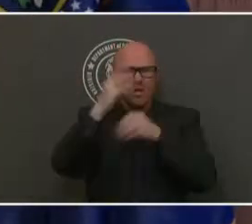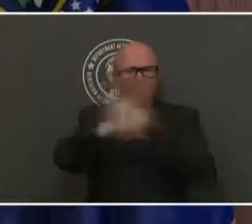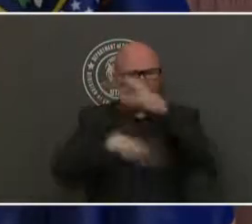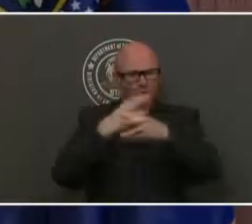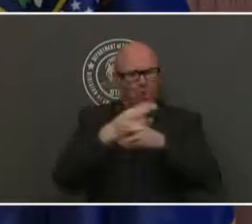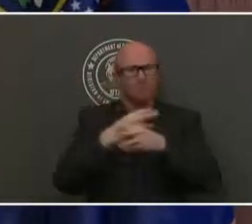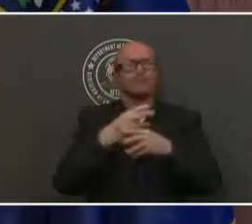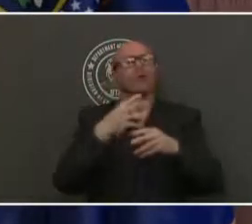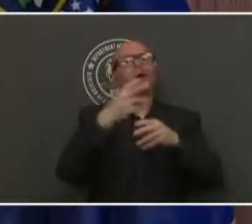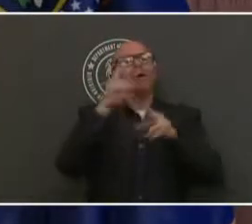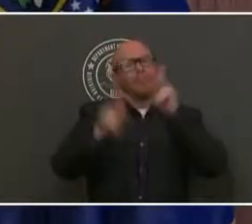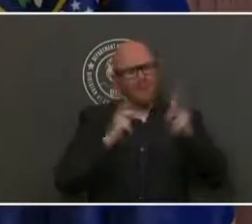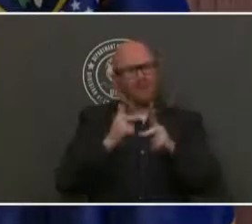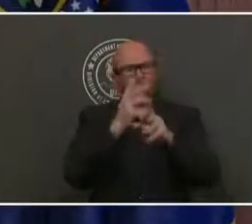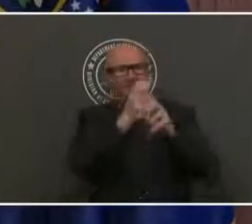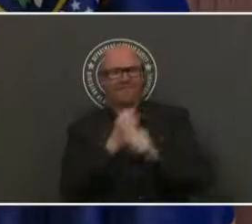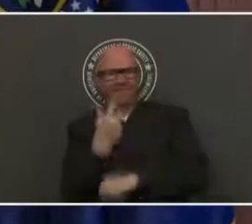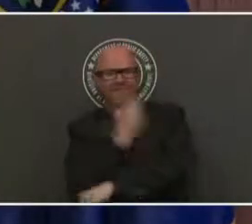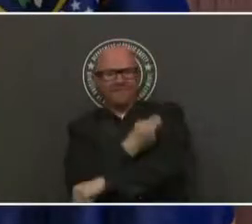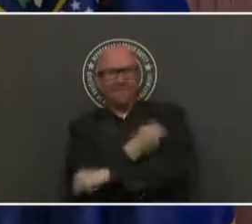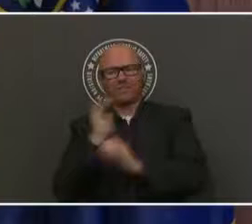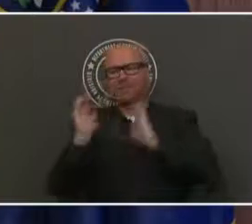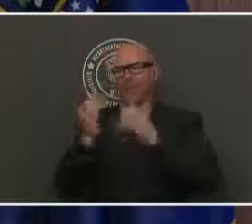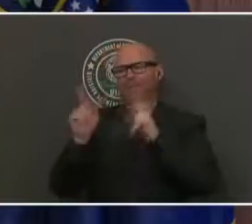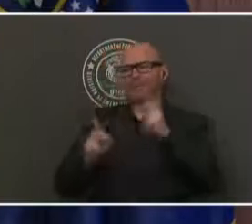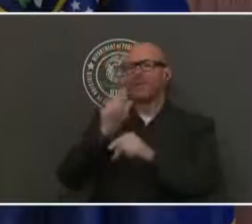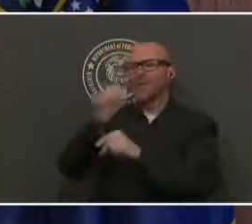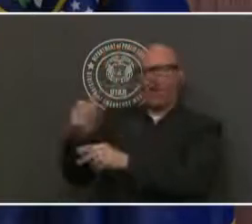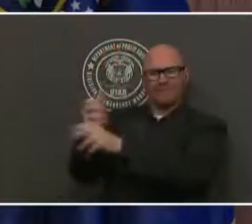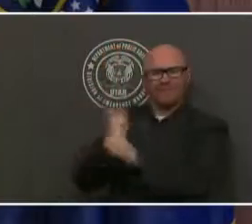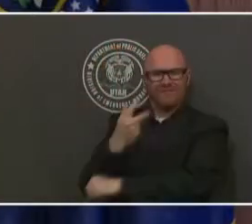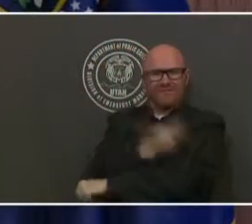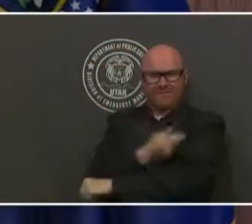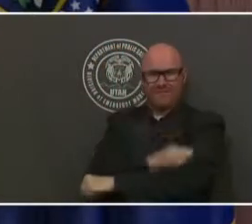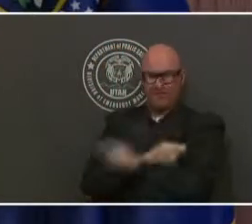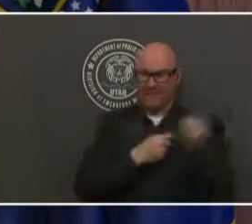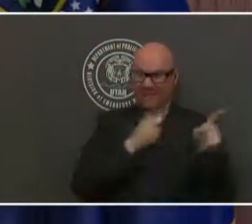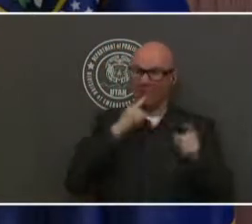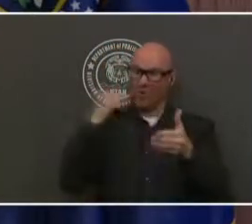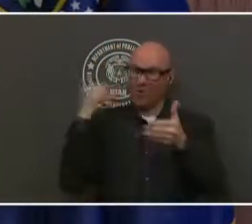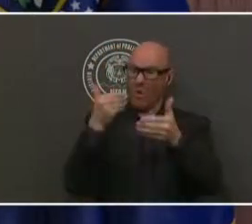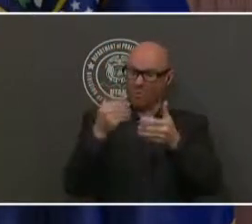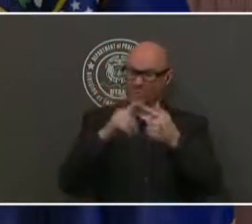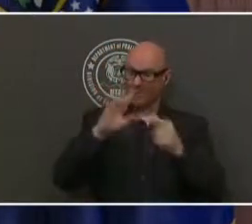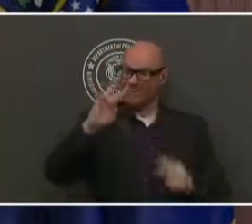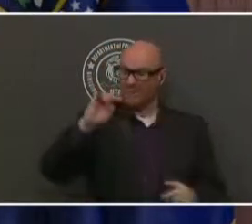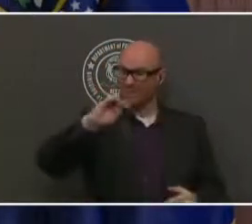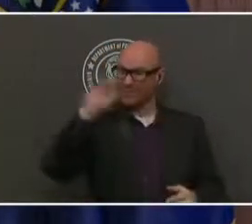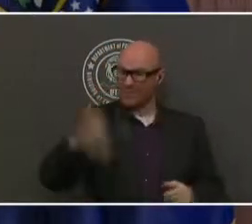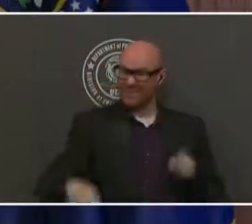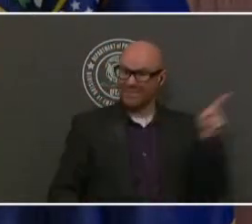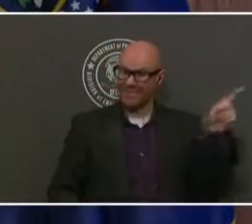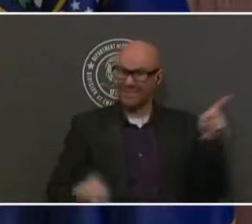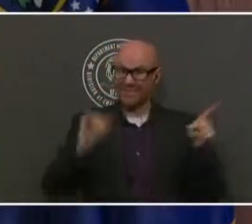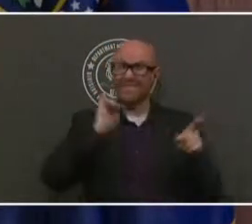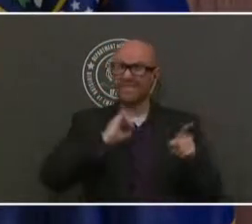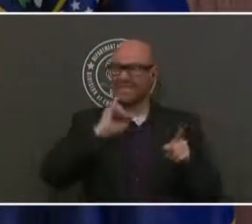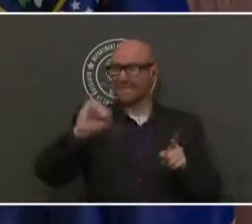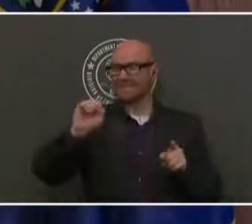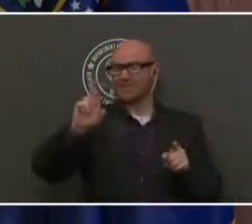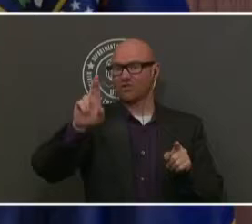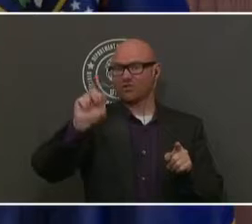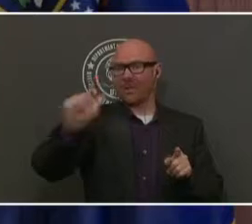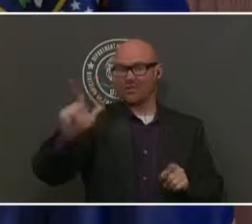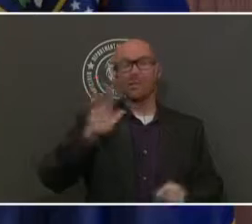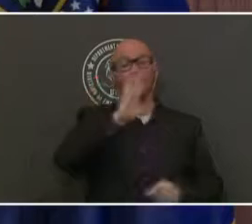the most vaccines out. And it does look like they're getting close to some sort of herd immunity out there. Their numbers continue to drop,